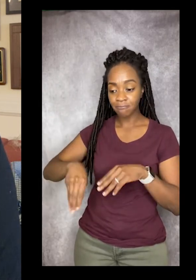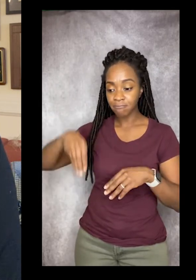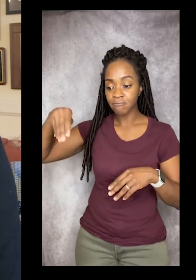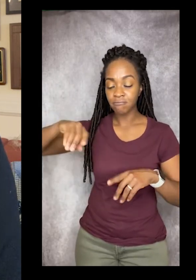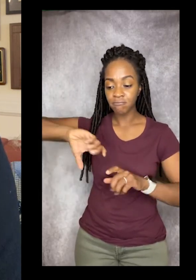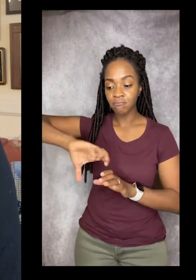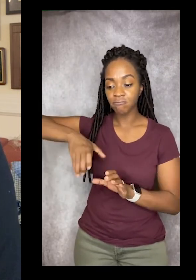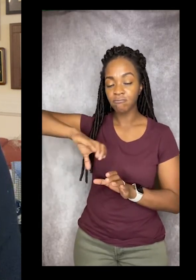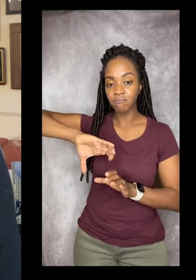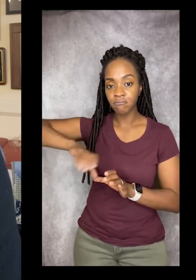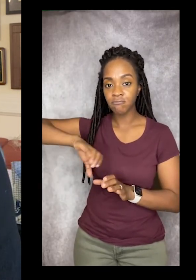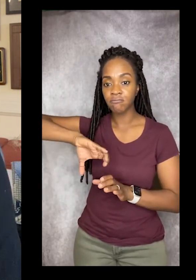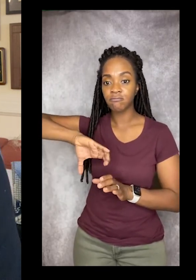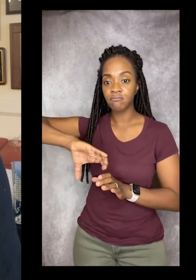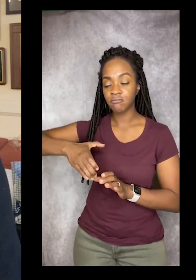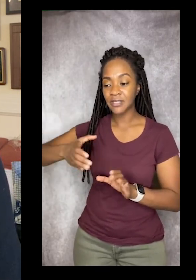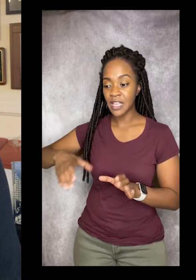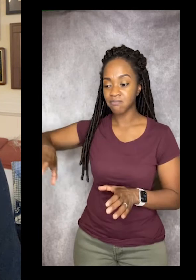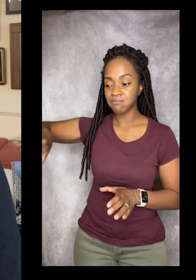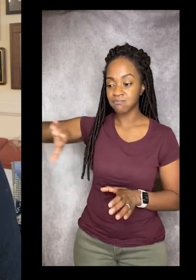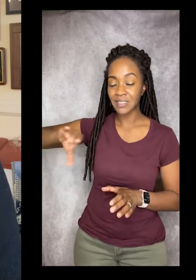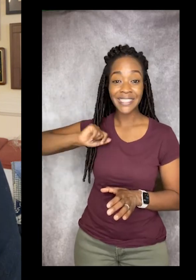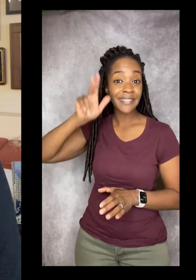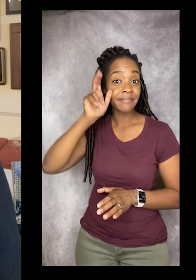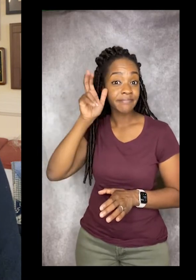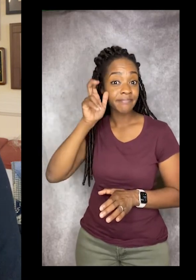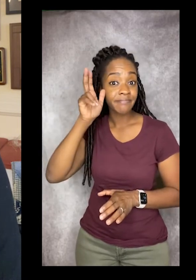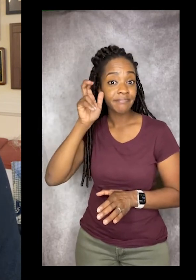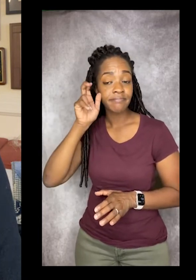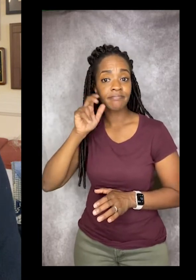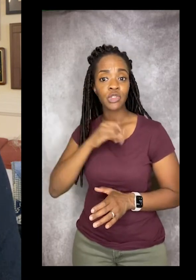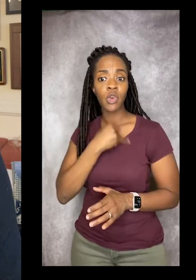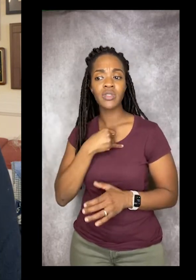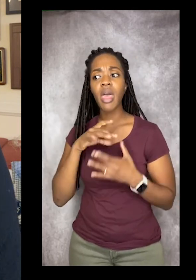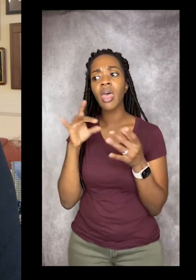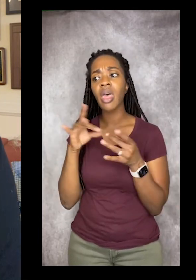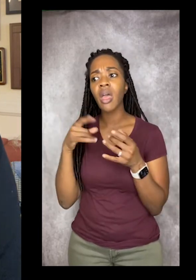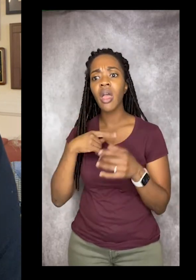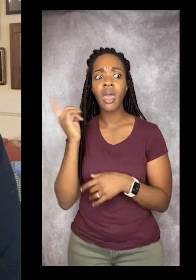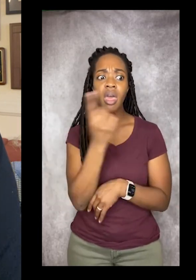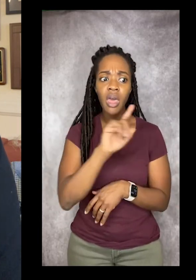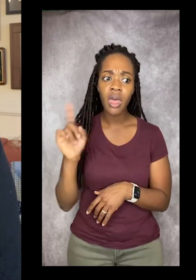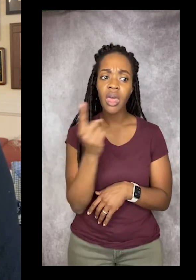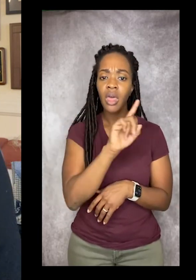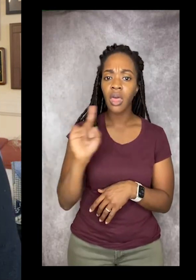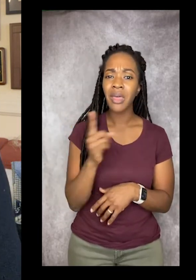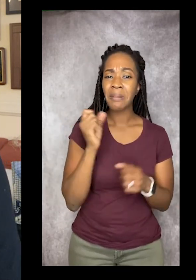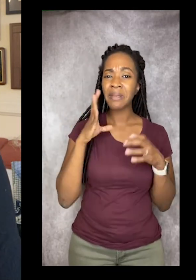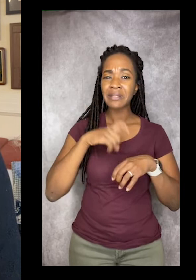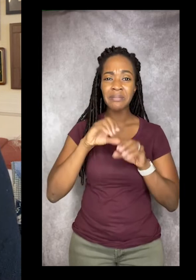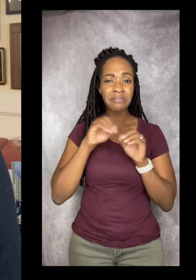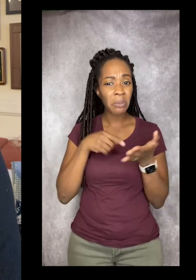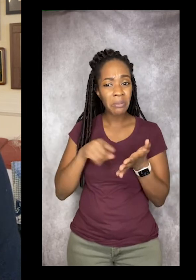as Joseph told him how many times he'd been to the store without being paid and about how they wouldn't let him back into the house without the money